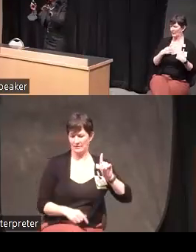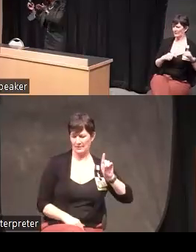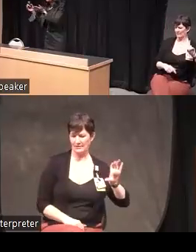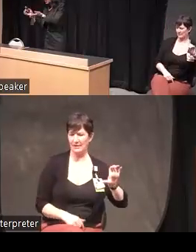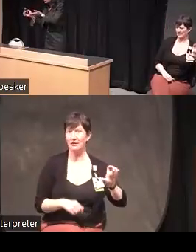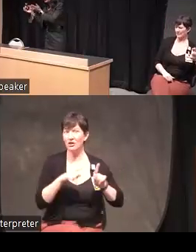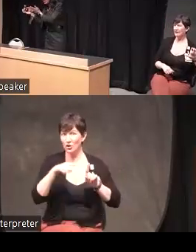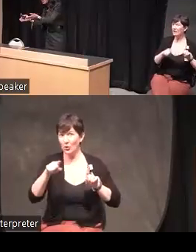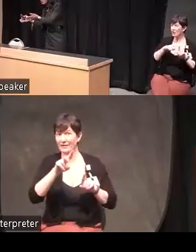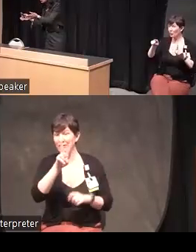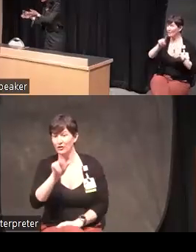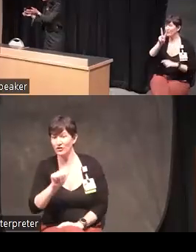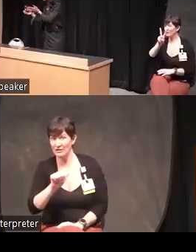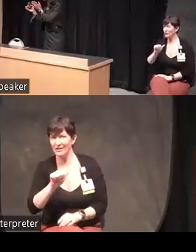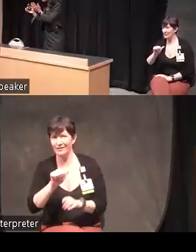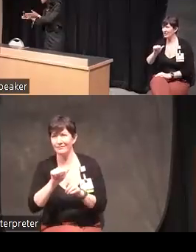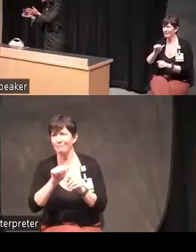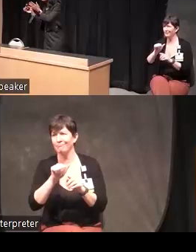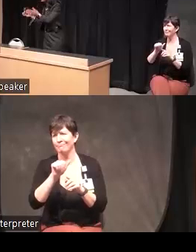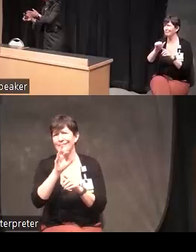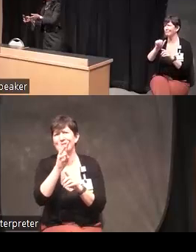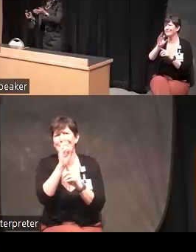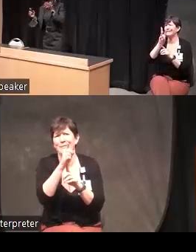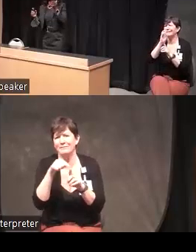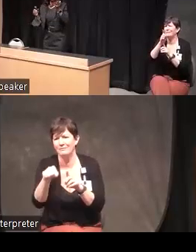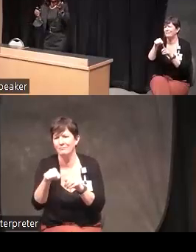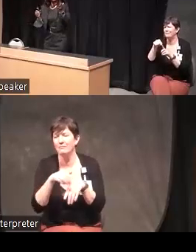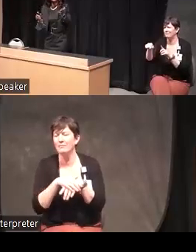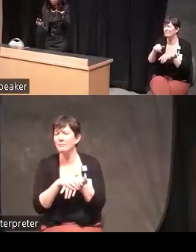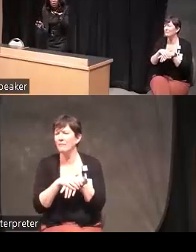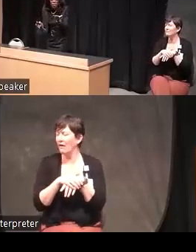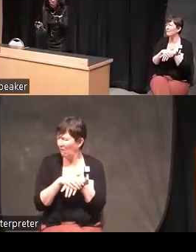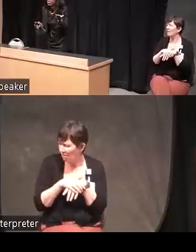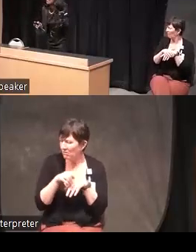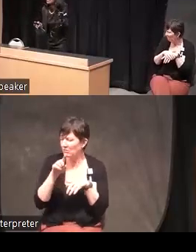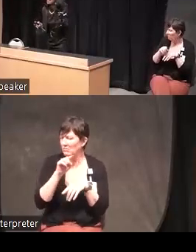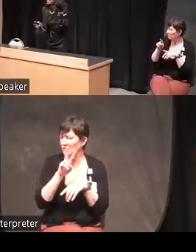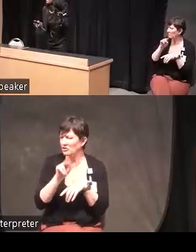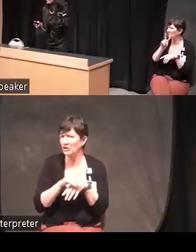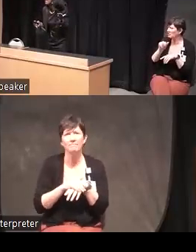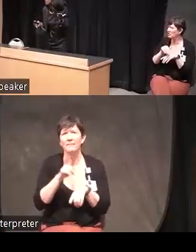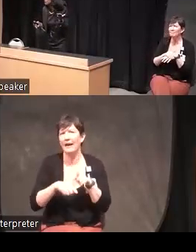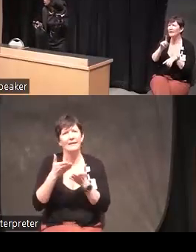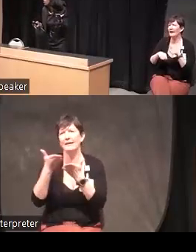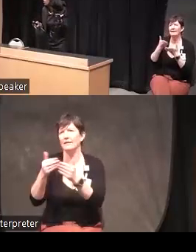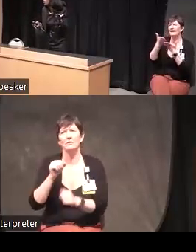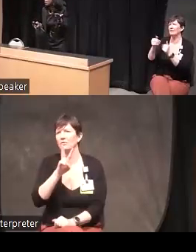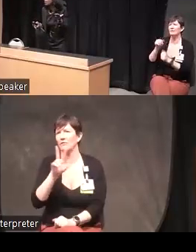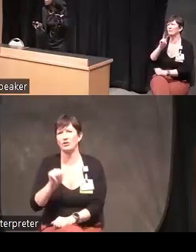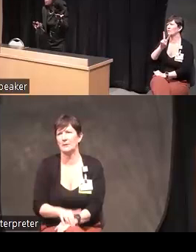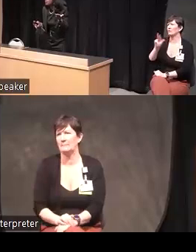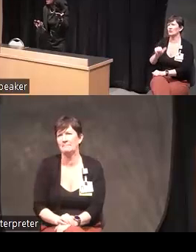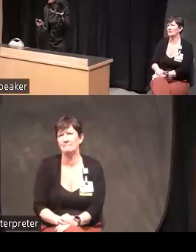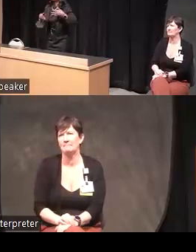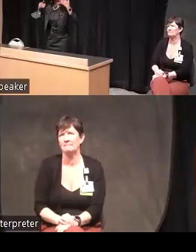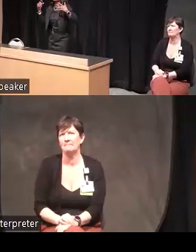Iwo Jima Memorial, where I was going to start the run, 6 minutes away. He says, oh, you're going to Virginia. I can't take you to Virginia. I'm not going